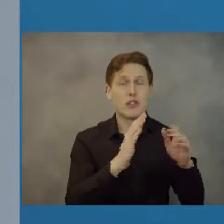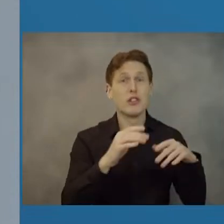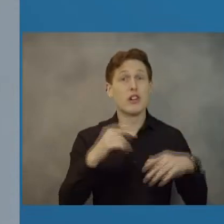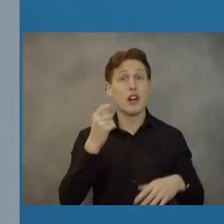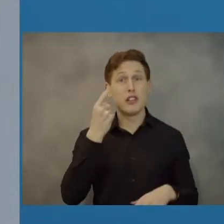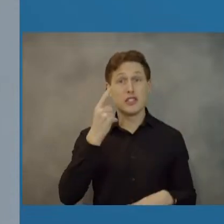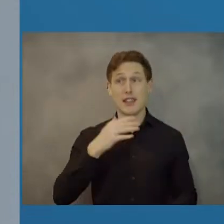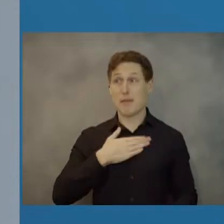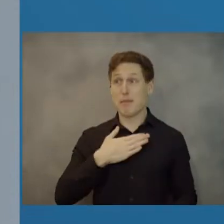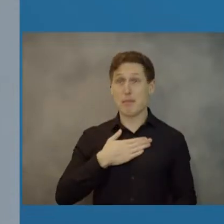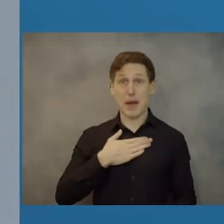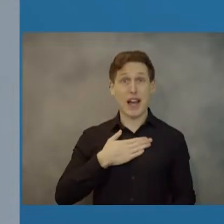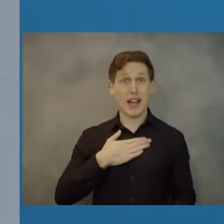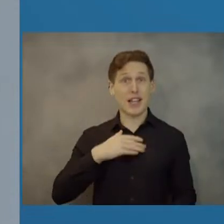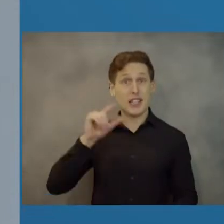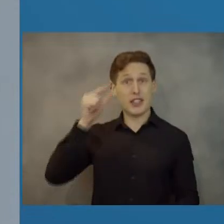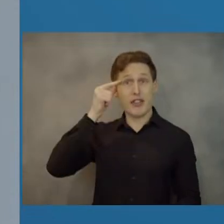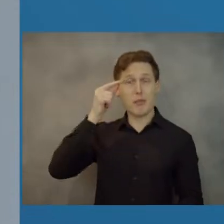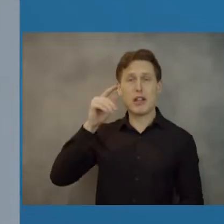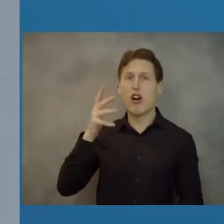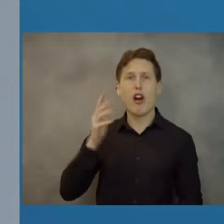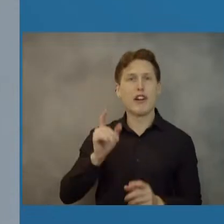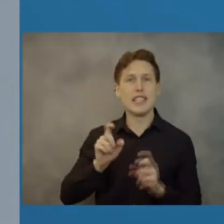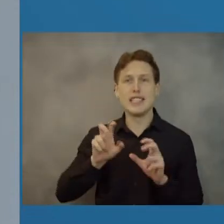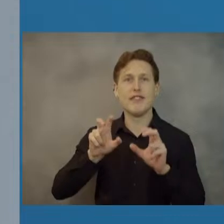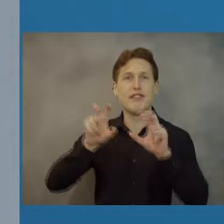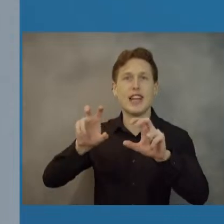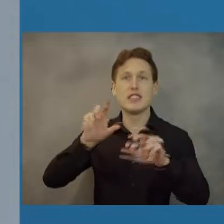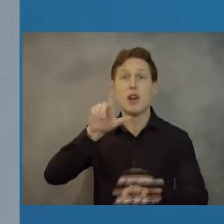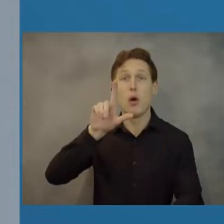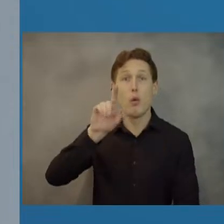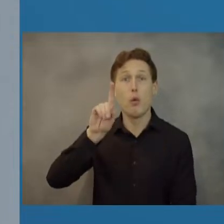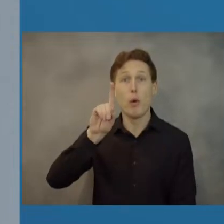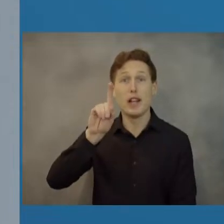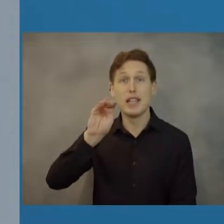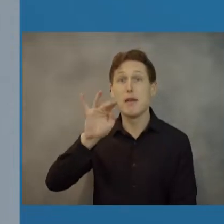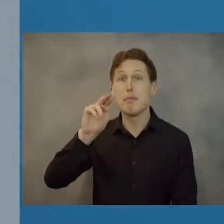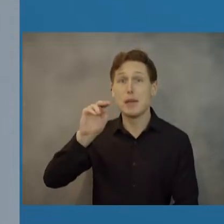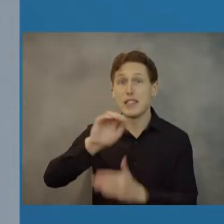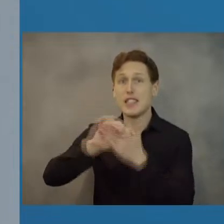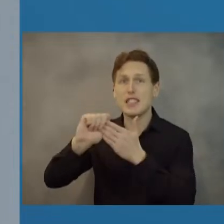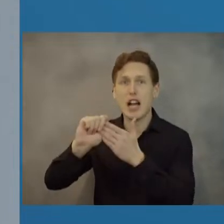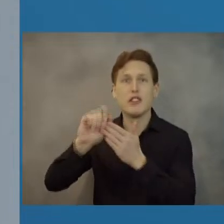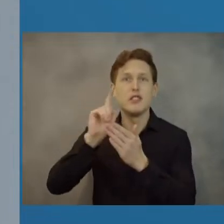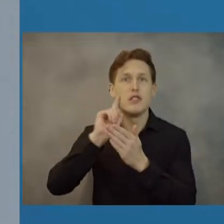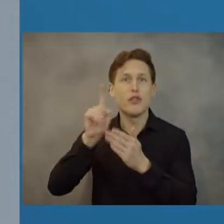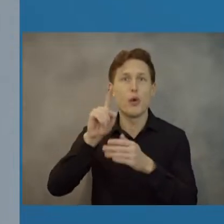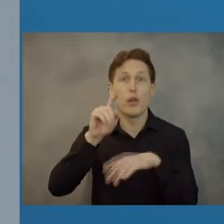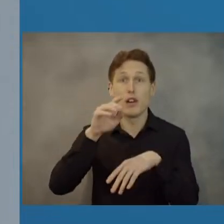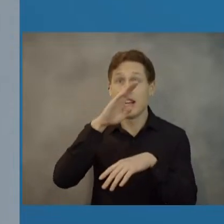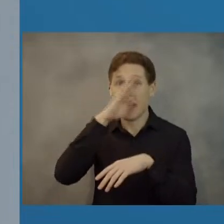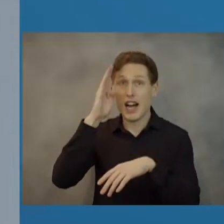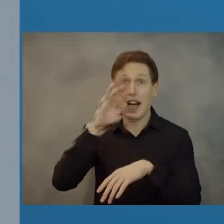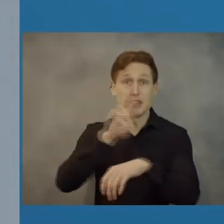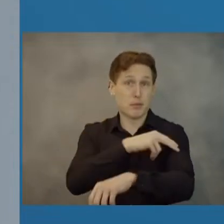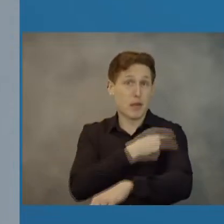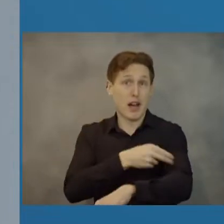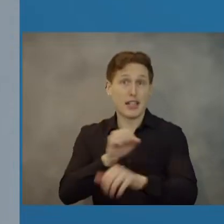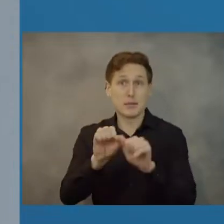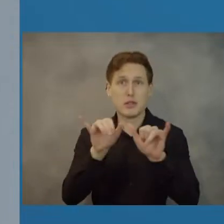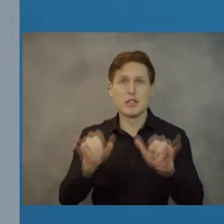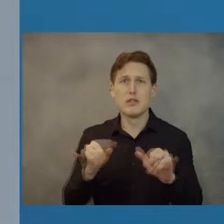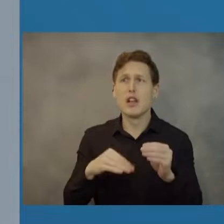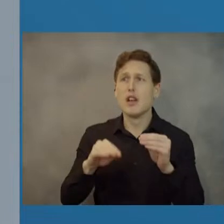billion to rebuild our mental health system. We have more inpatient beds, more clinicians, and a more compassionate approach